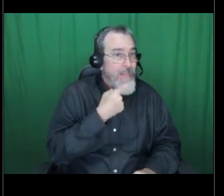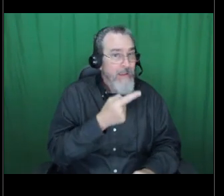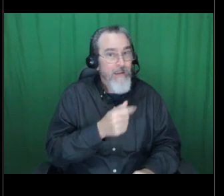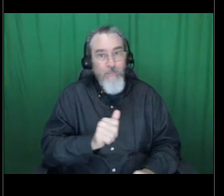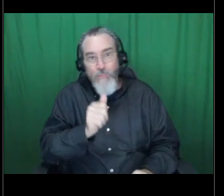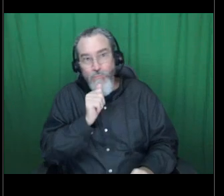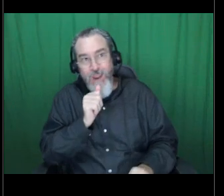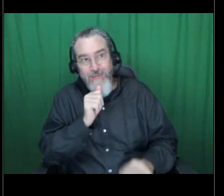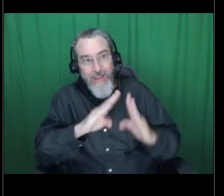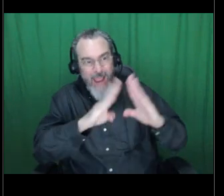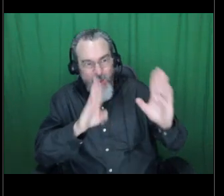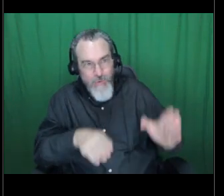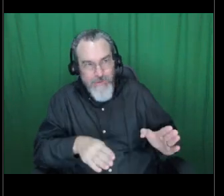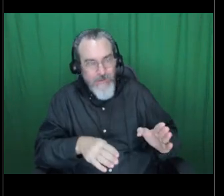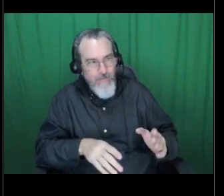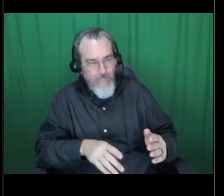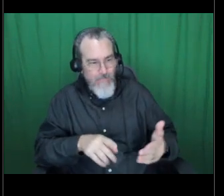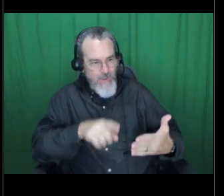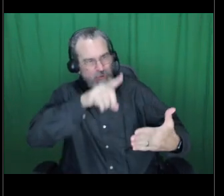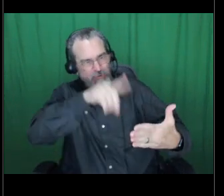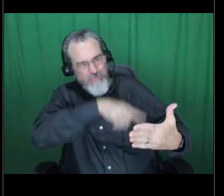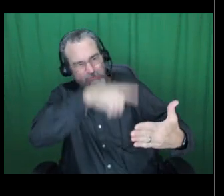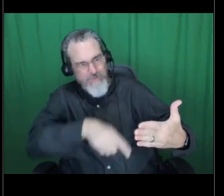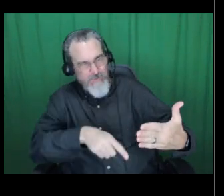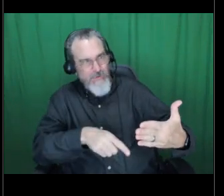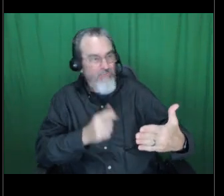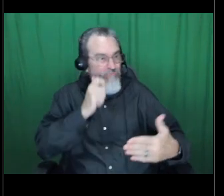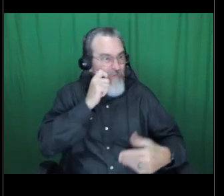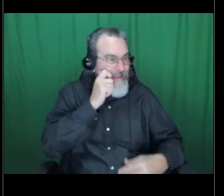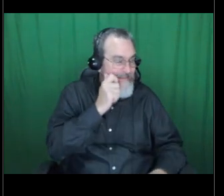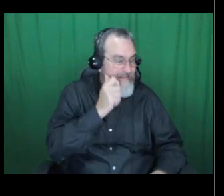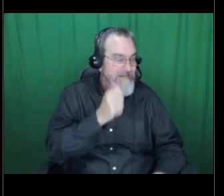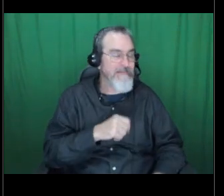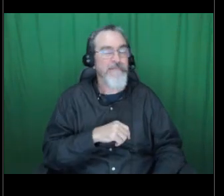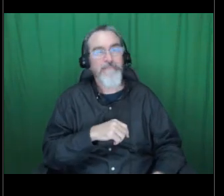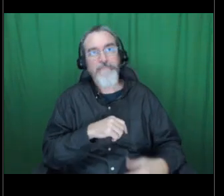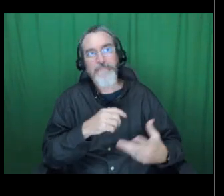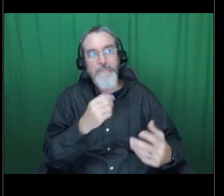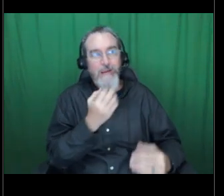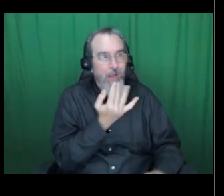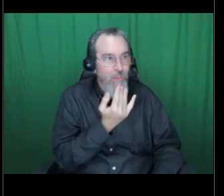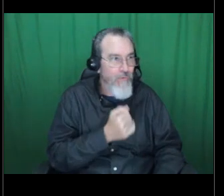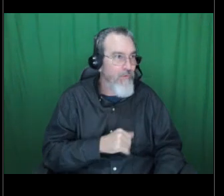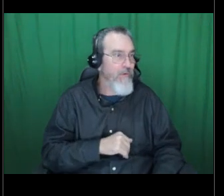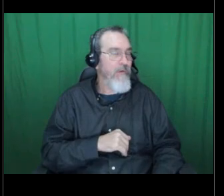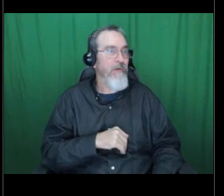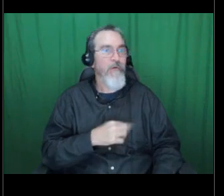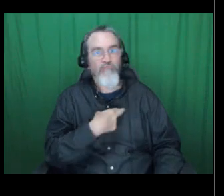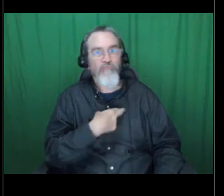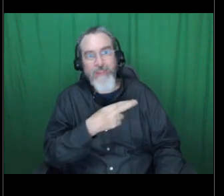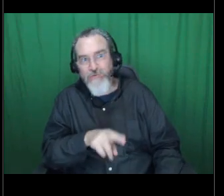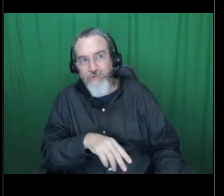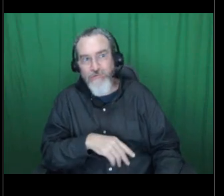discrimination based on race, color,